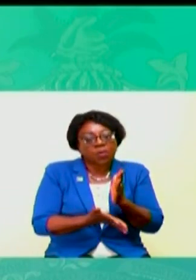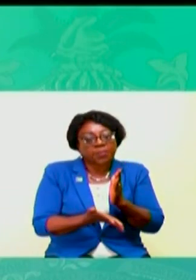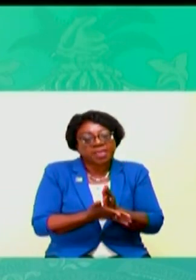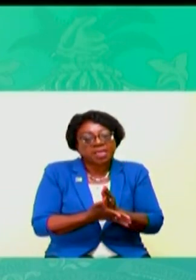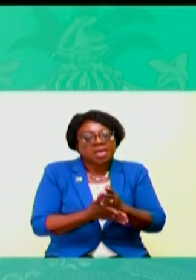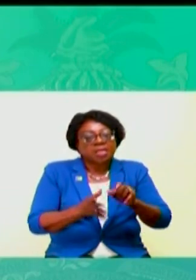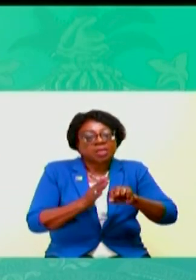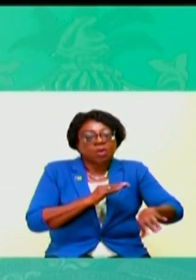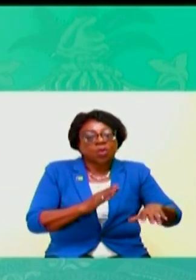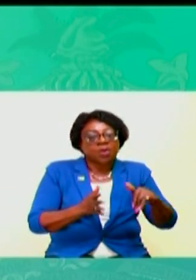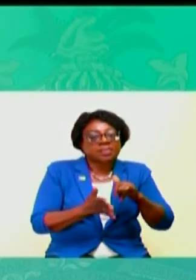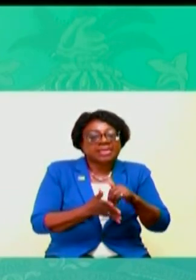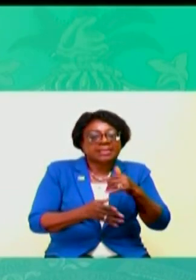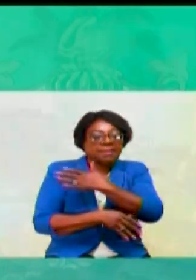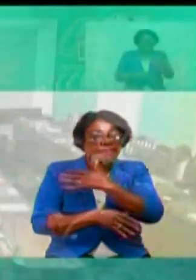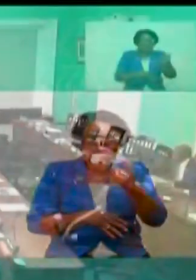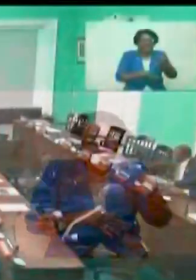created.